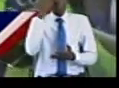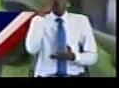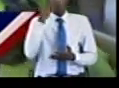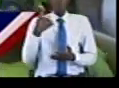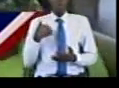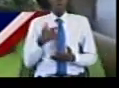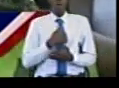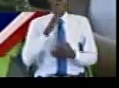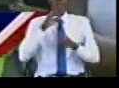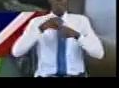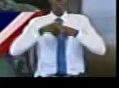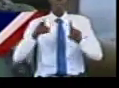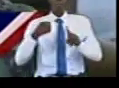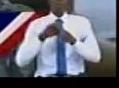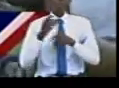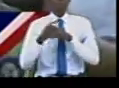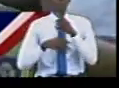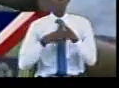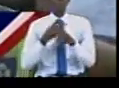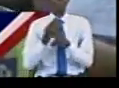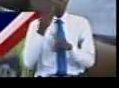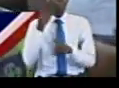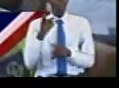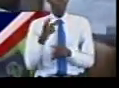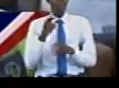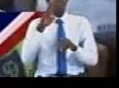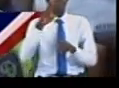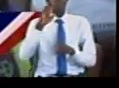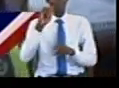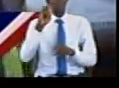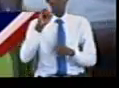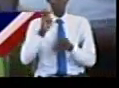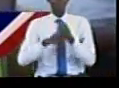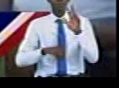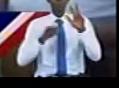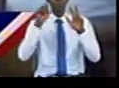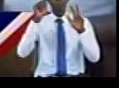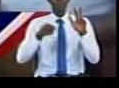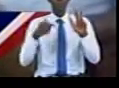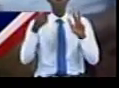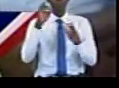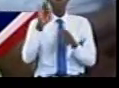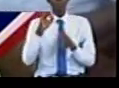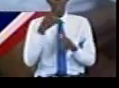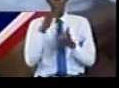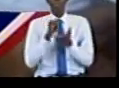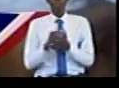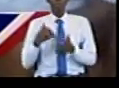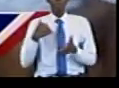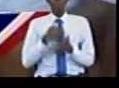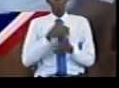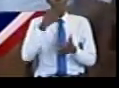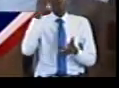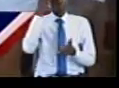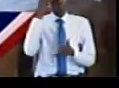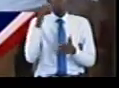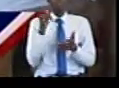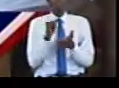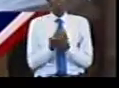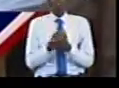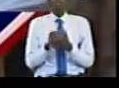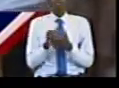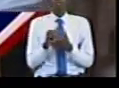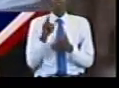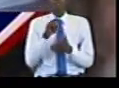19, Romans chapter 3. Now we know that what things soever the Lord says, it says to them that are under the law,